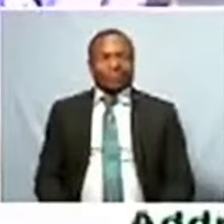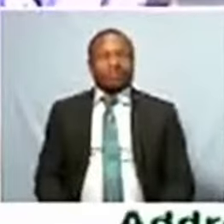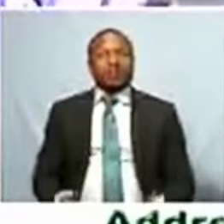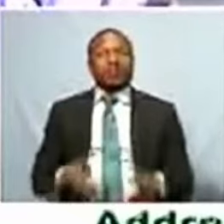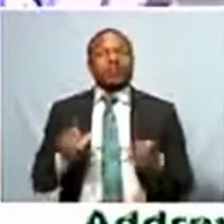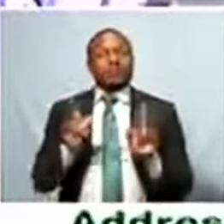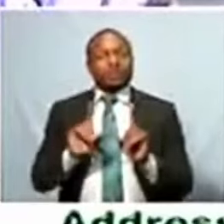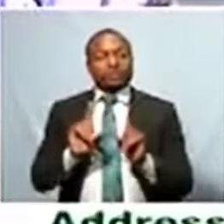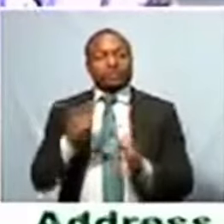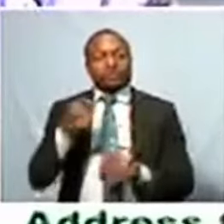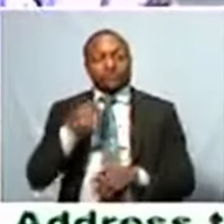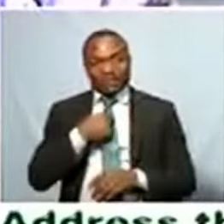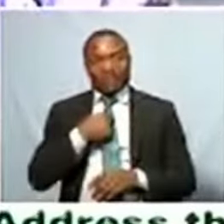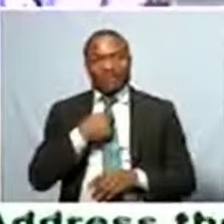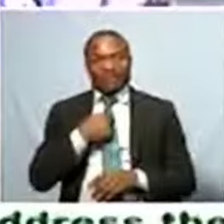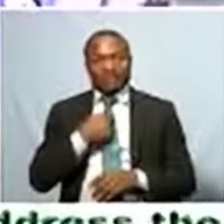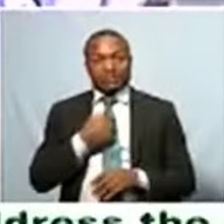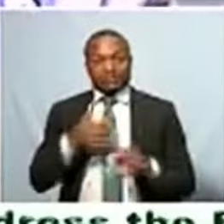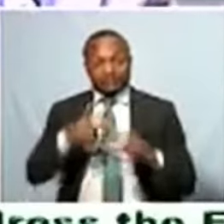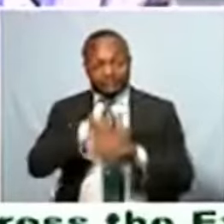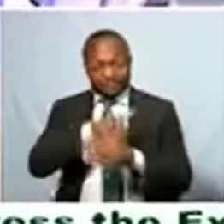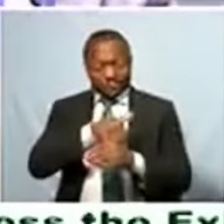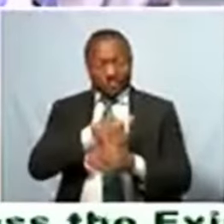where I was a victim,